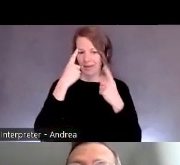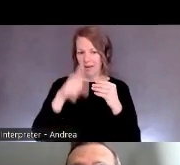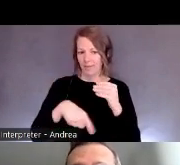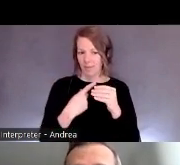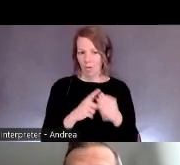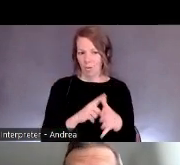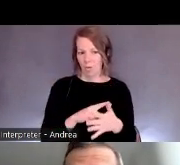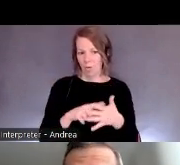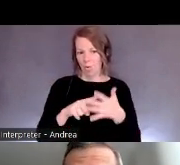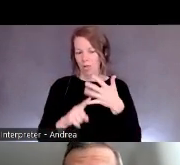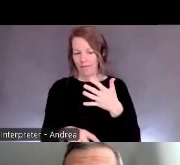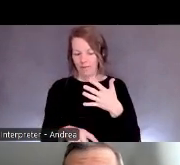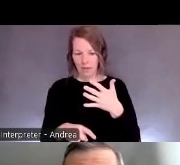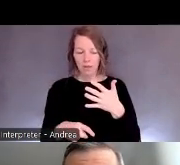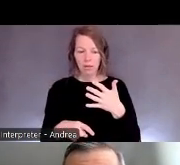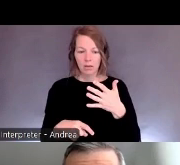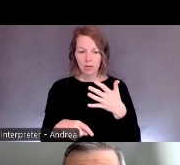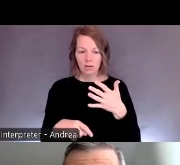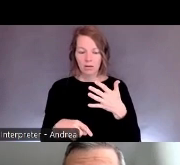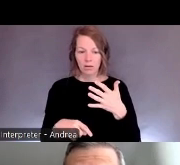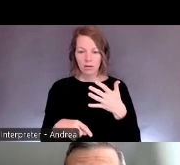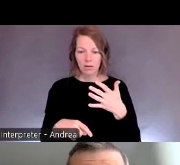the